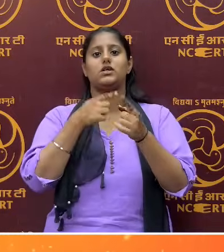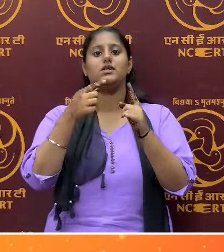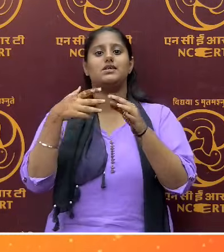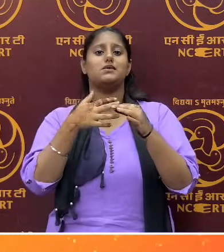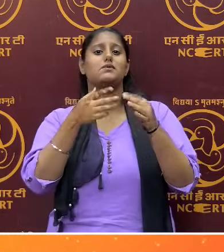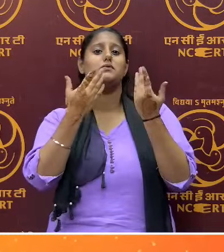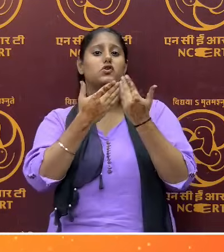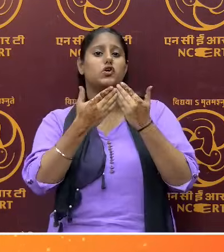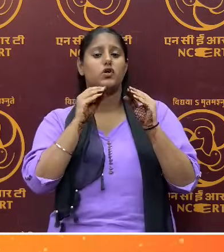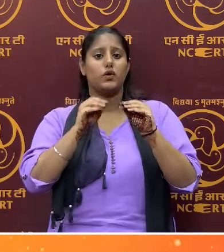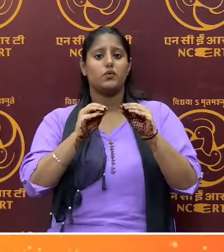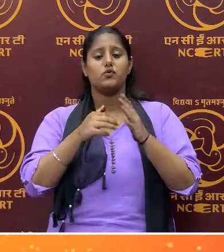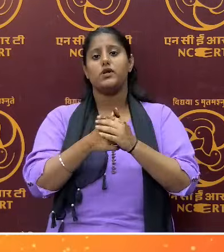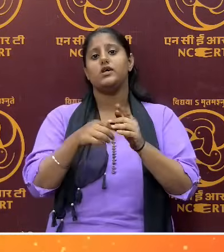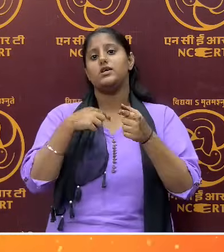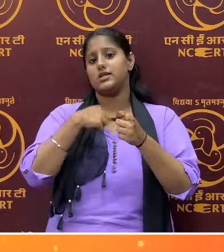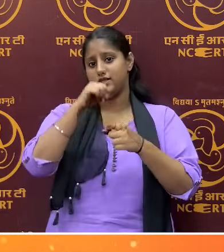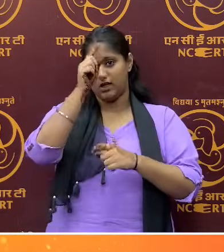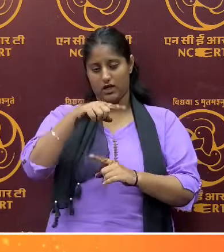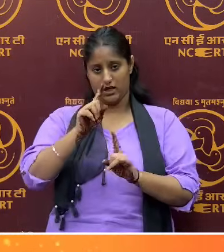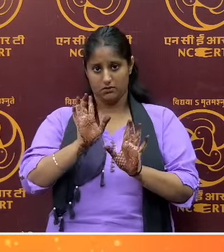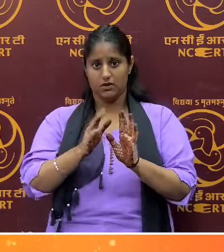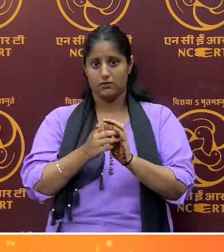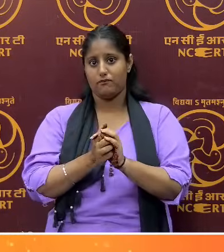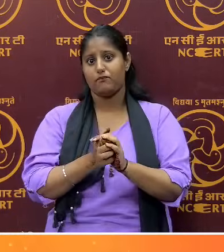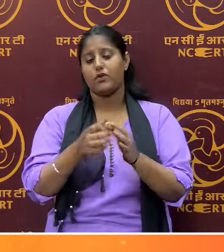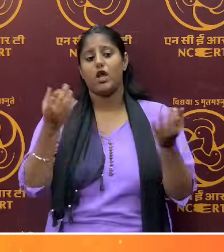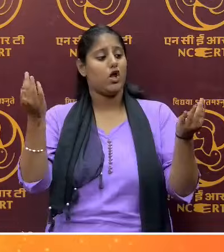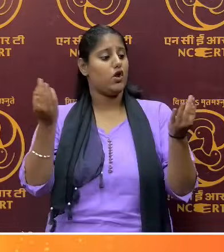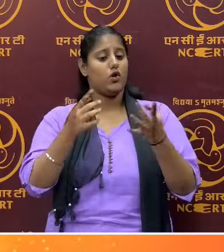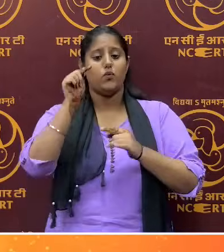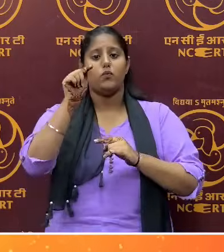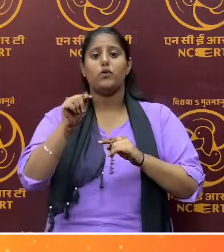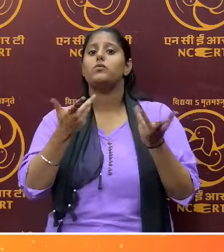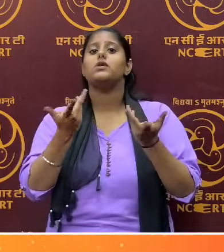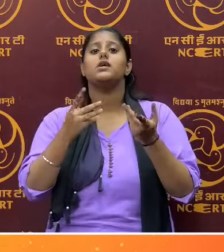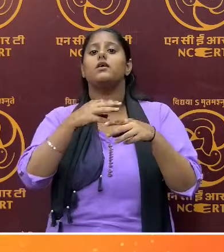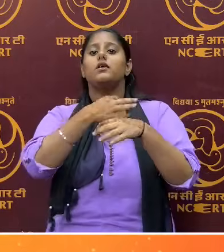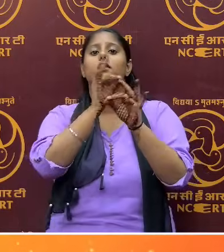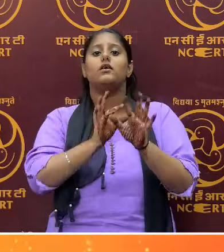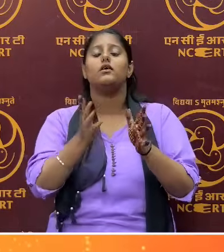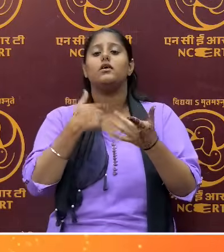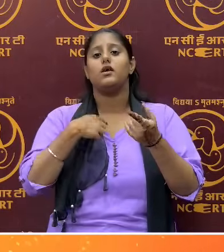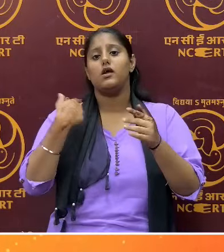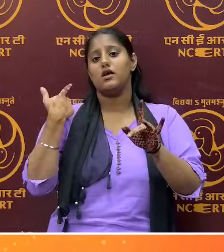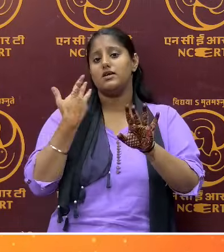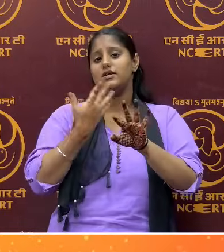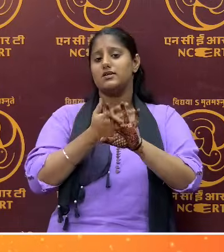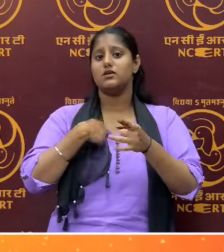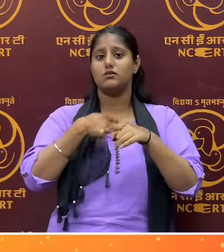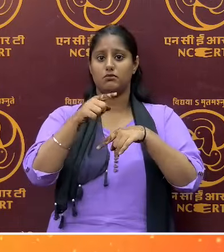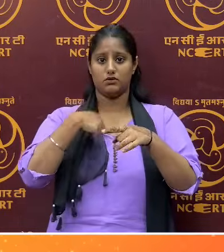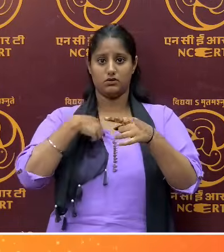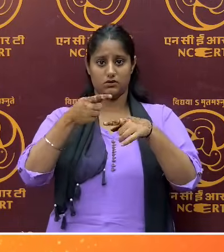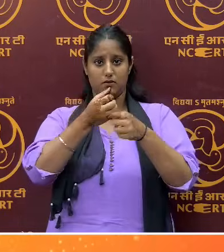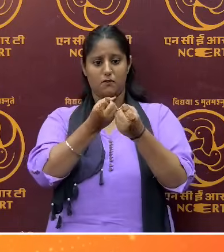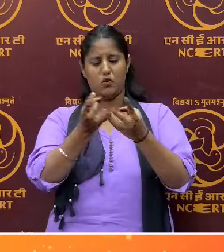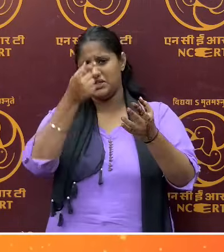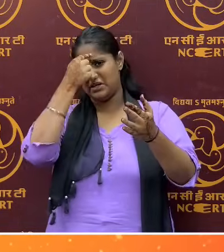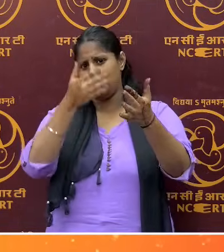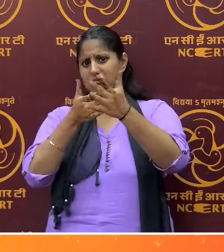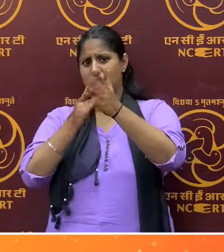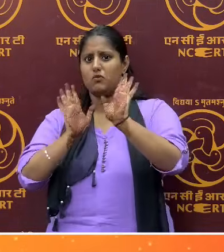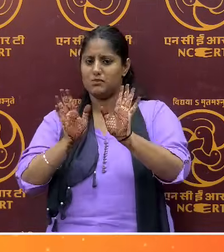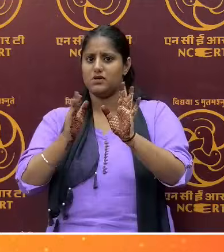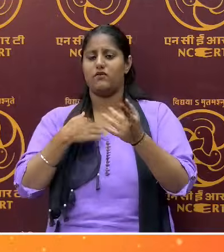educator using throughout the India, and whatever the new feature we are adding here, there is a continuous handholding is required because they are facing certain issues,